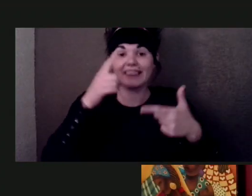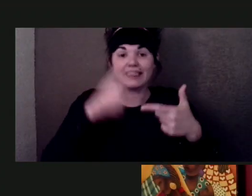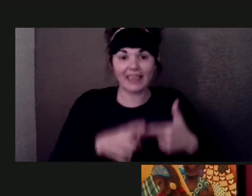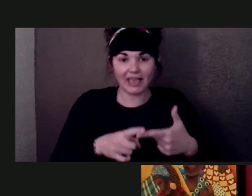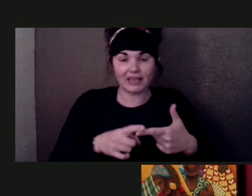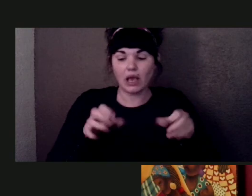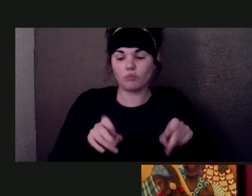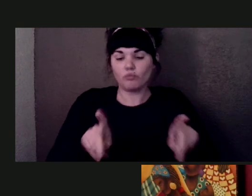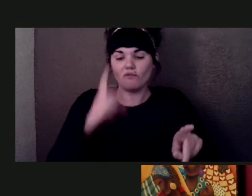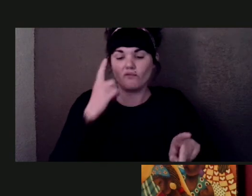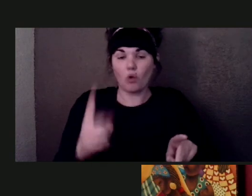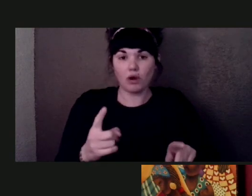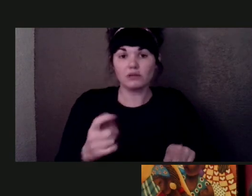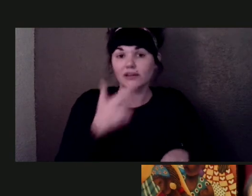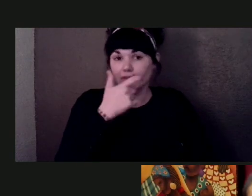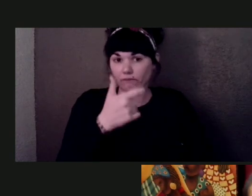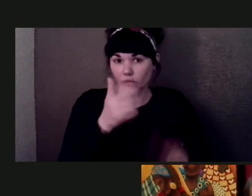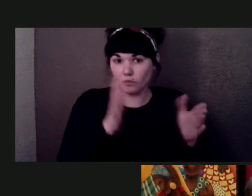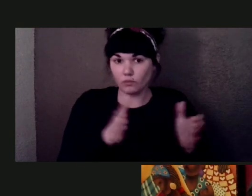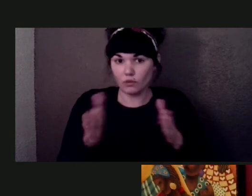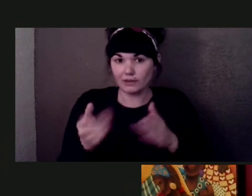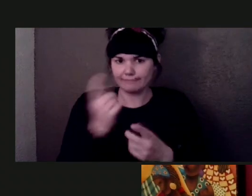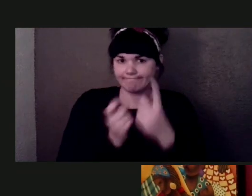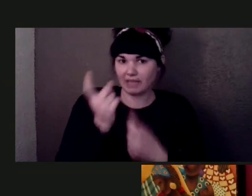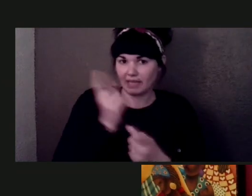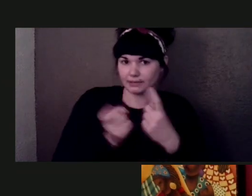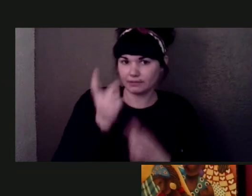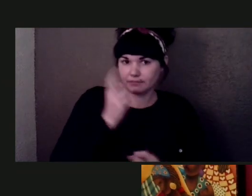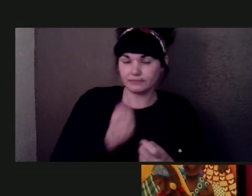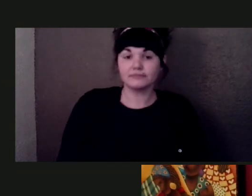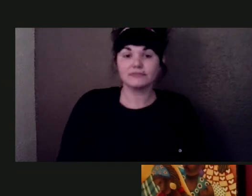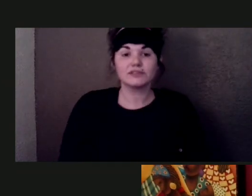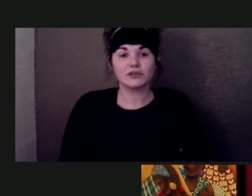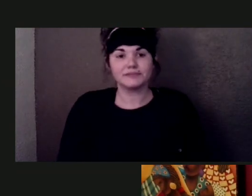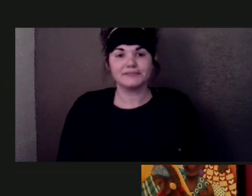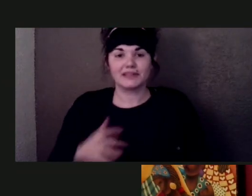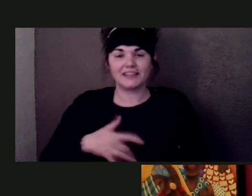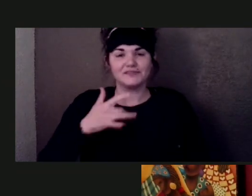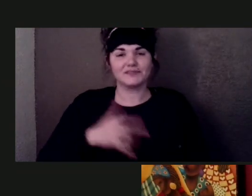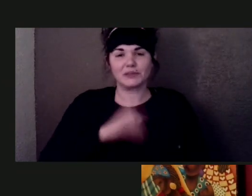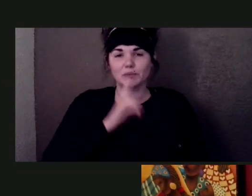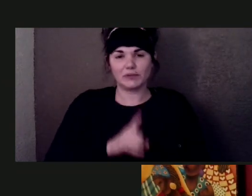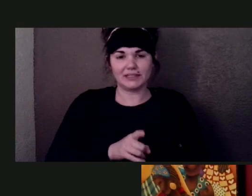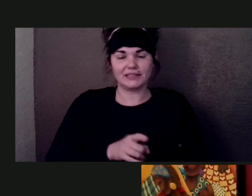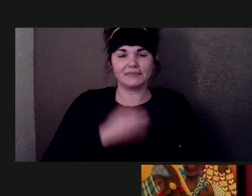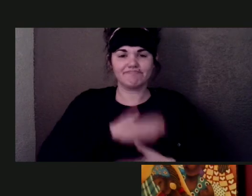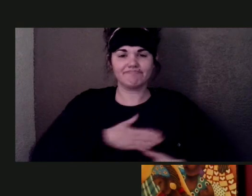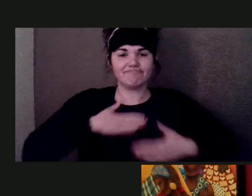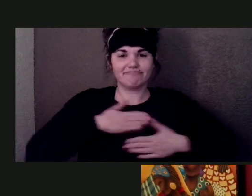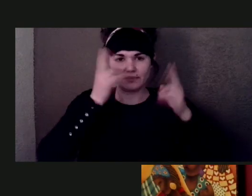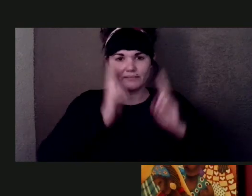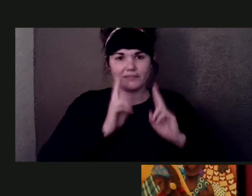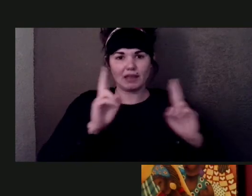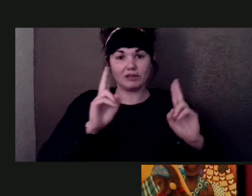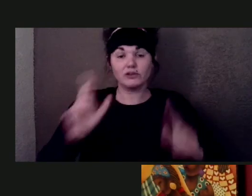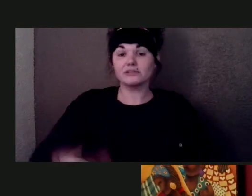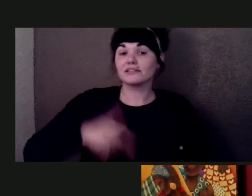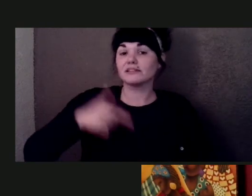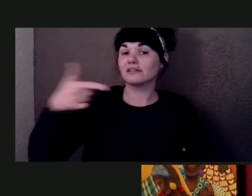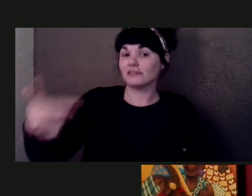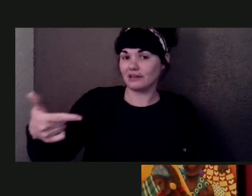And so it is with my great pleasure that I get to hand, uh, this over now to, uh, Jametta Lilly.